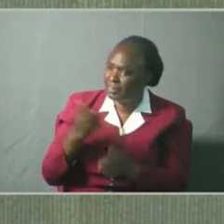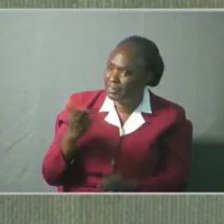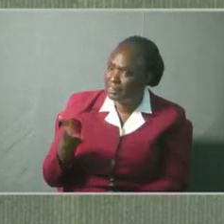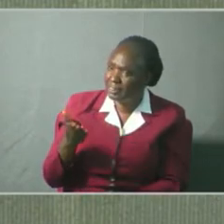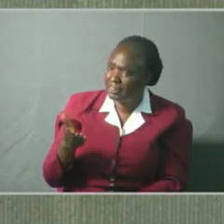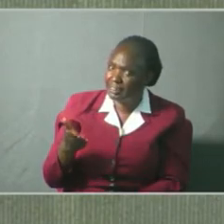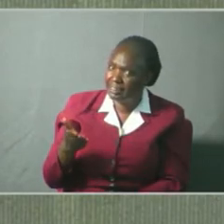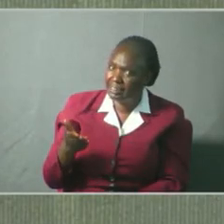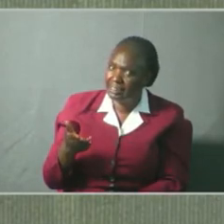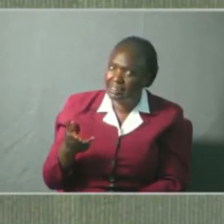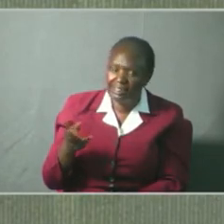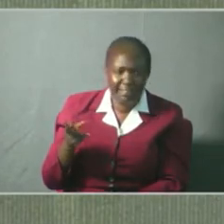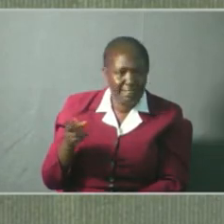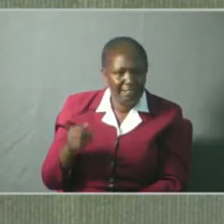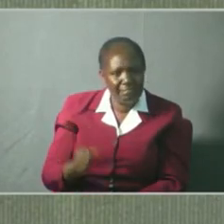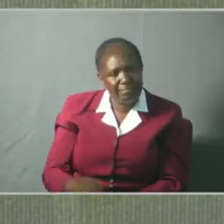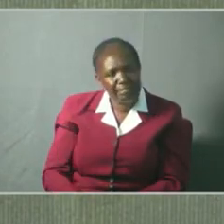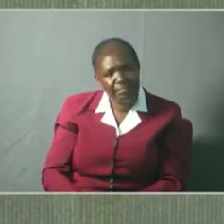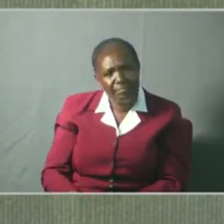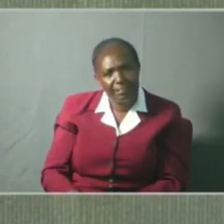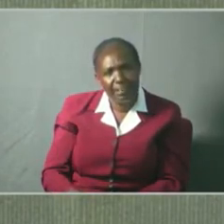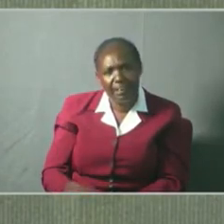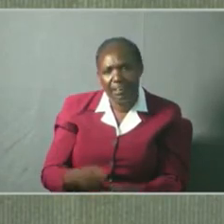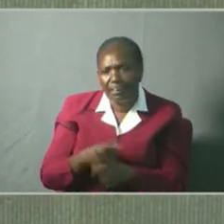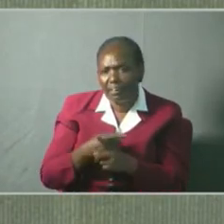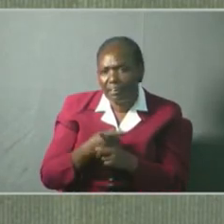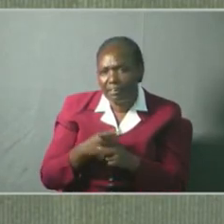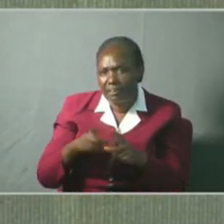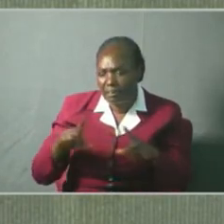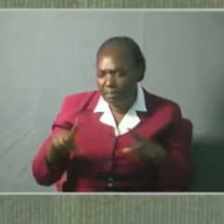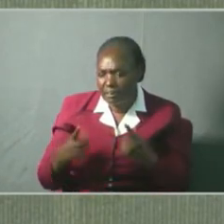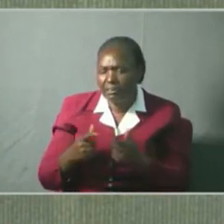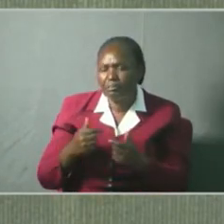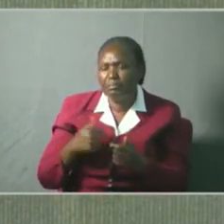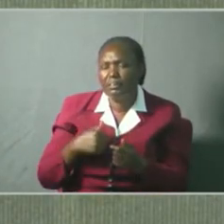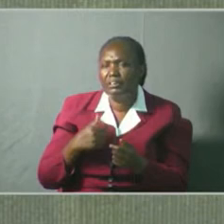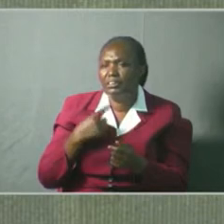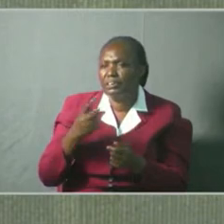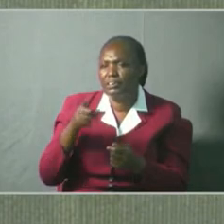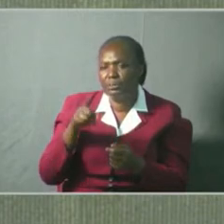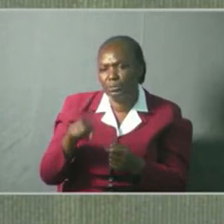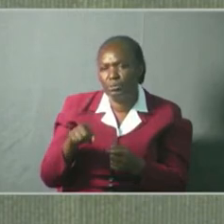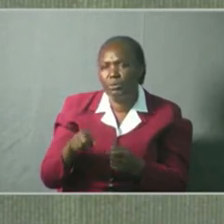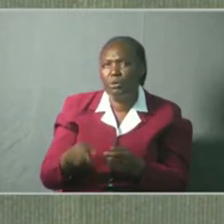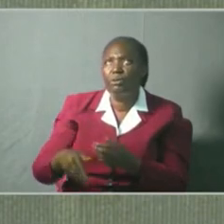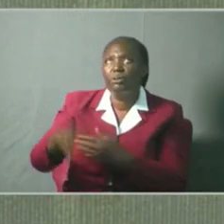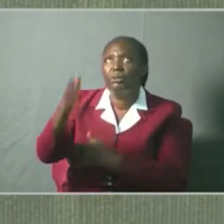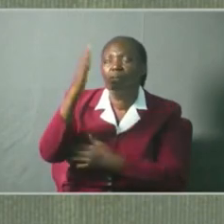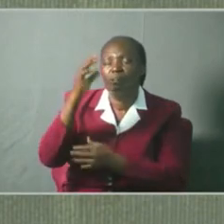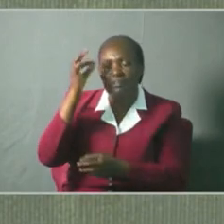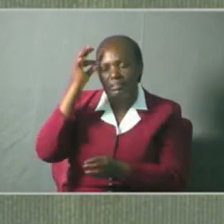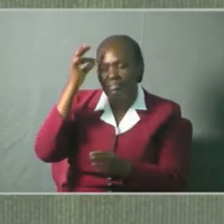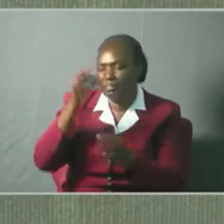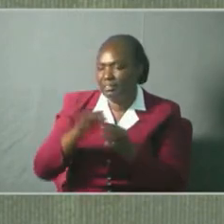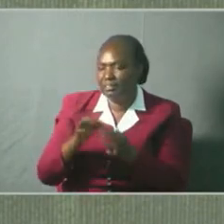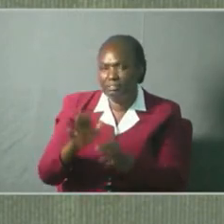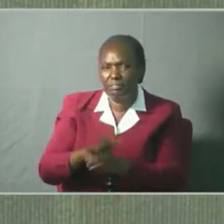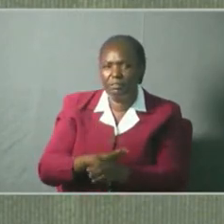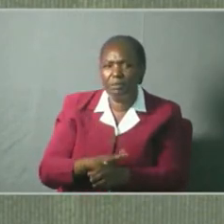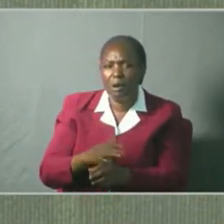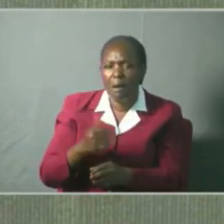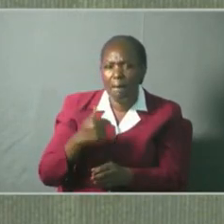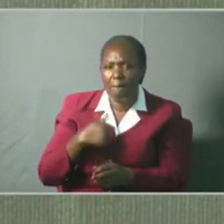Nobody seems to know that. But let me just tell you, the Lord is so faithful. I wasn't here a week